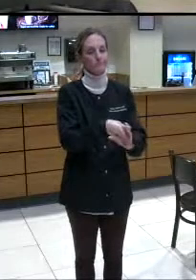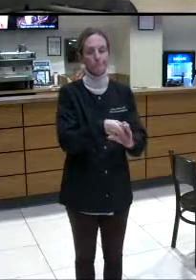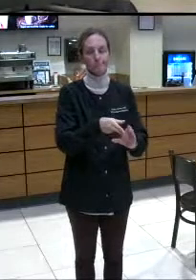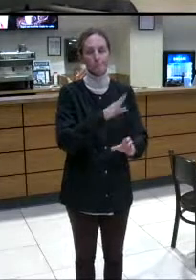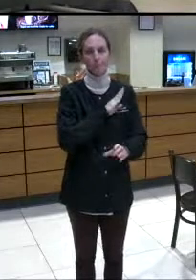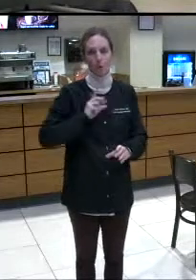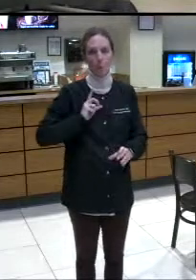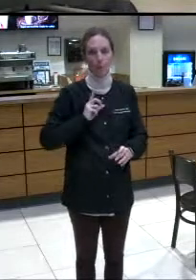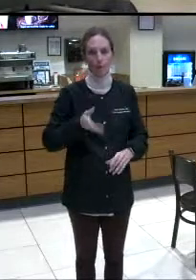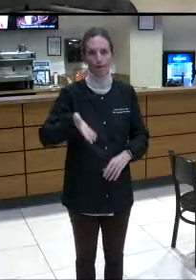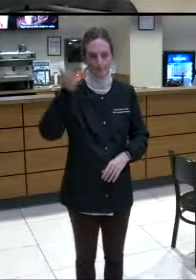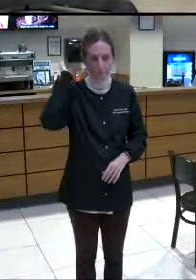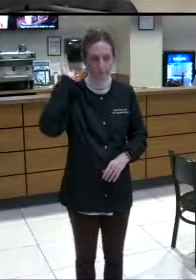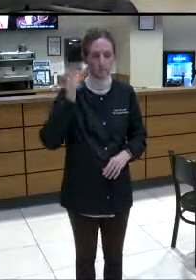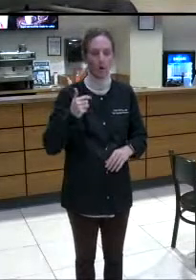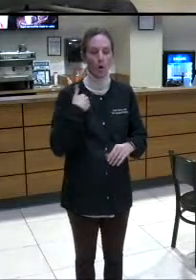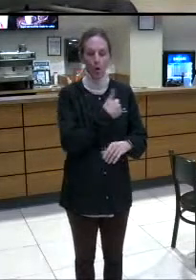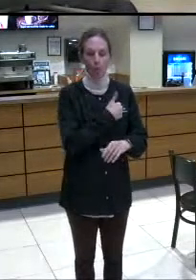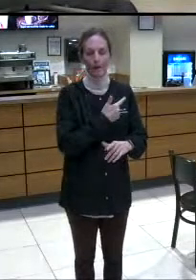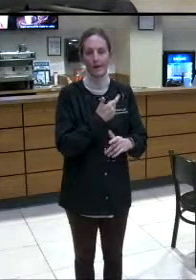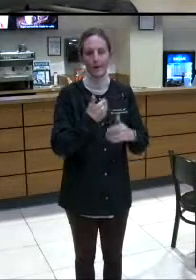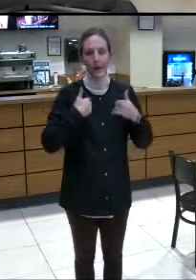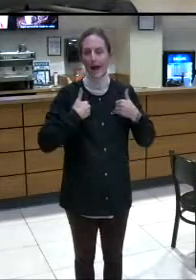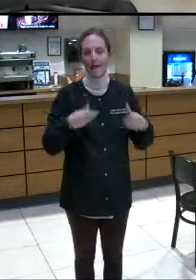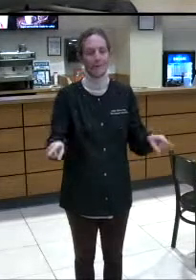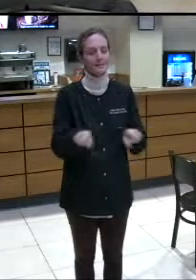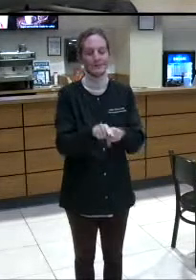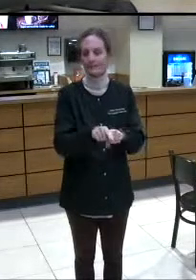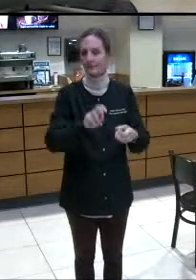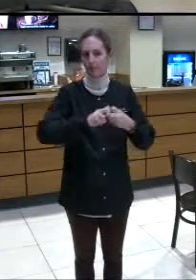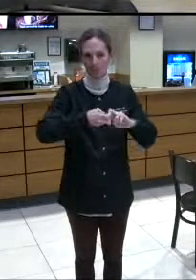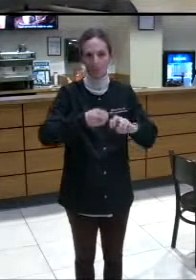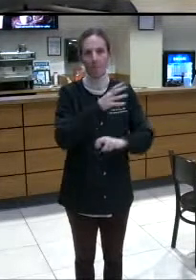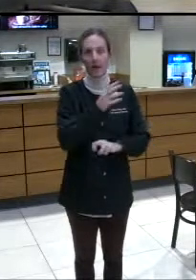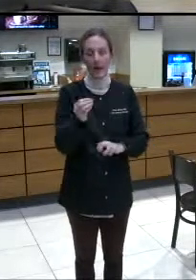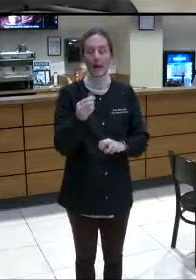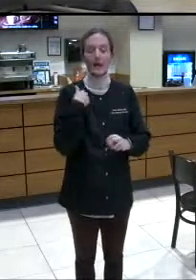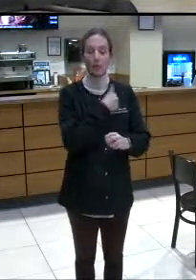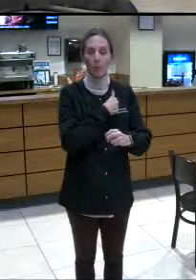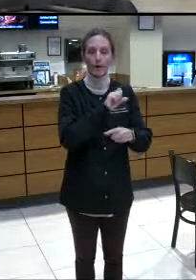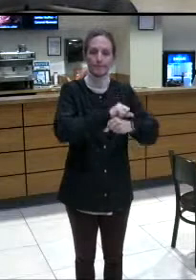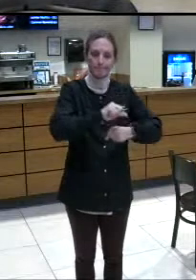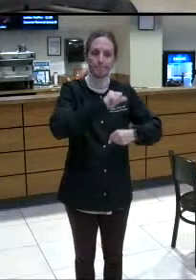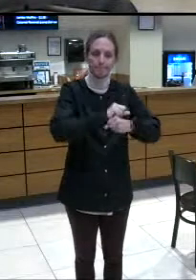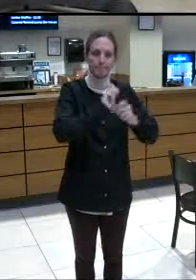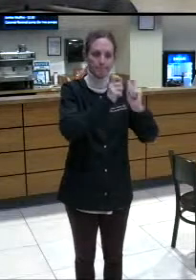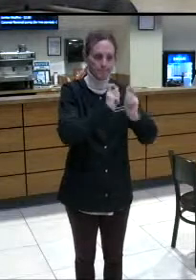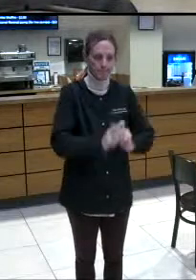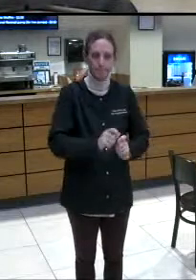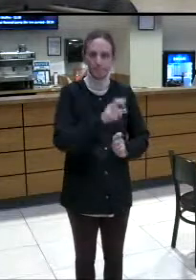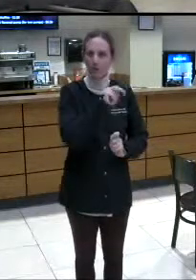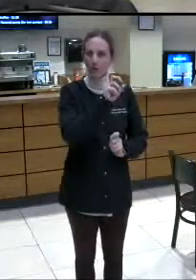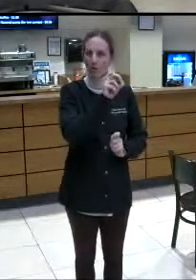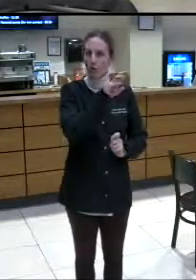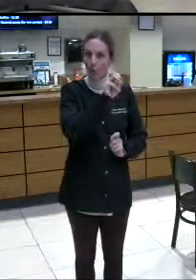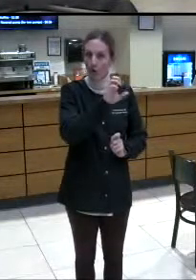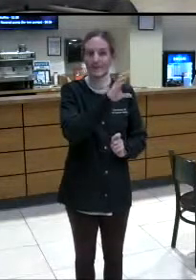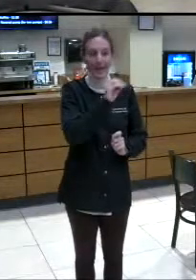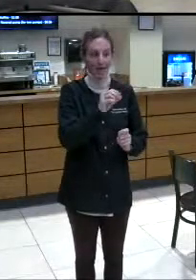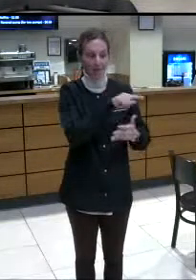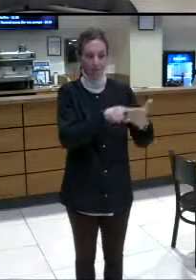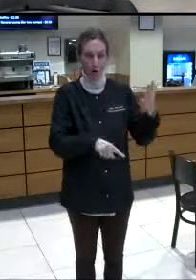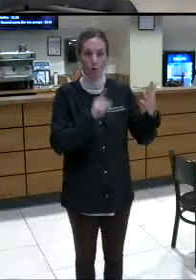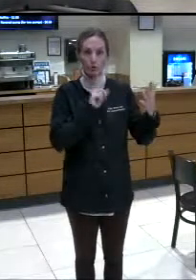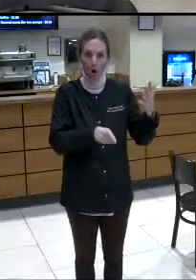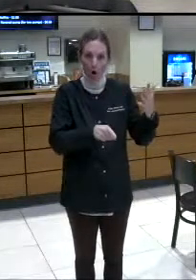time working on the norms as a full board, and those norms were put in place in response to an